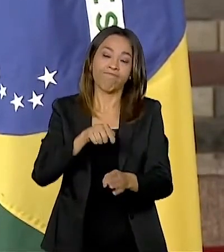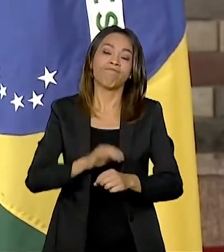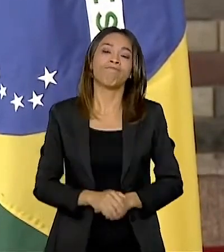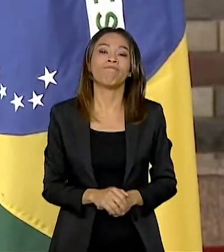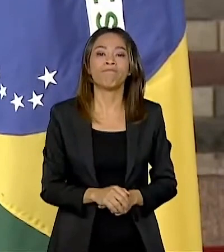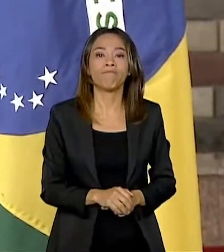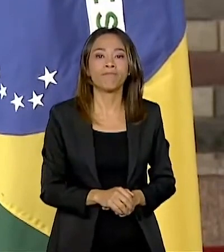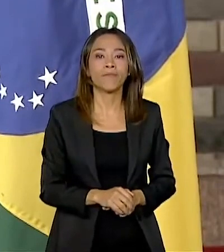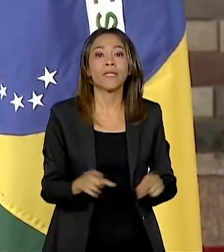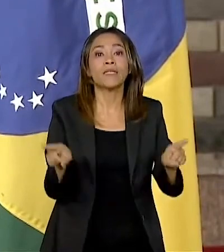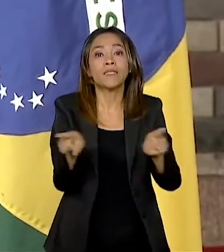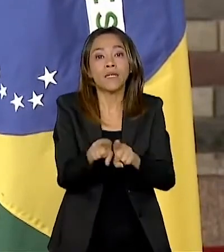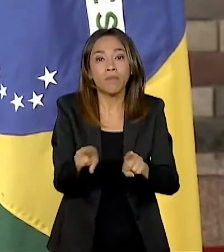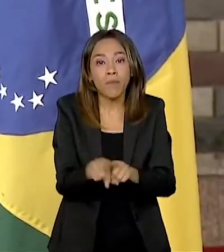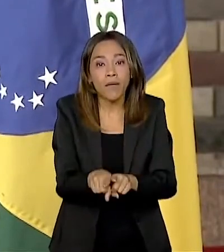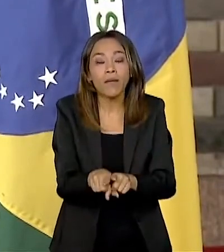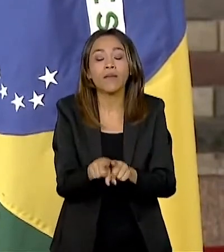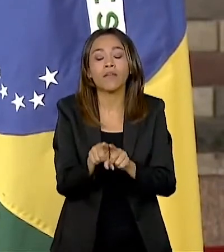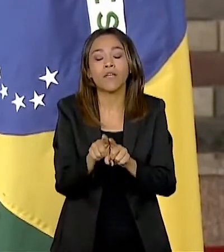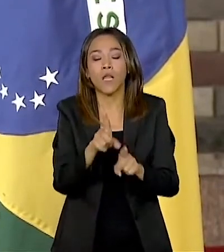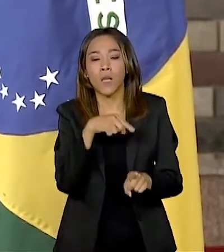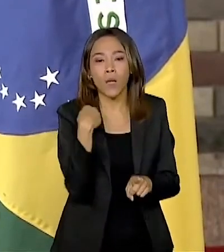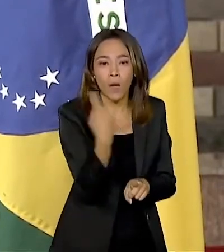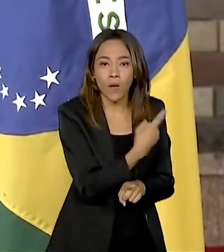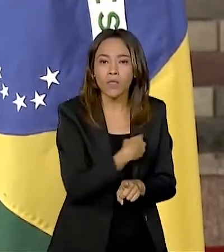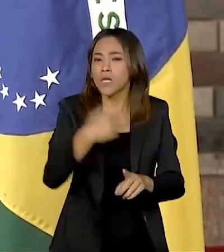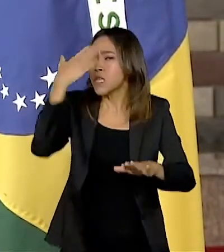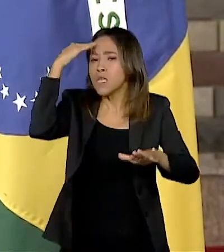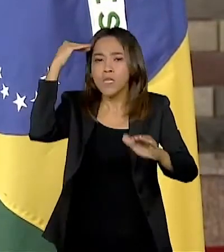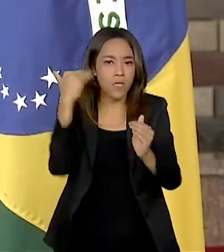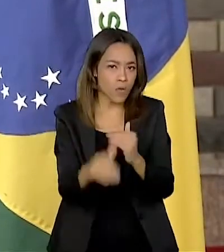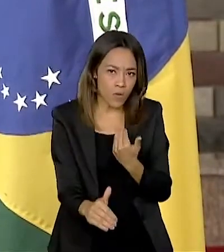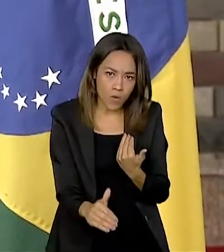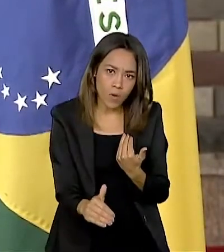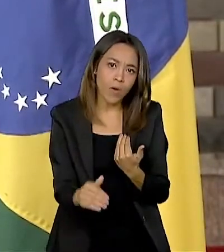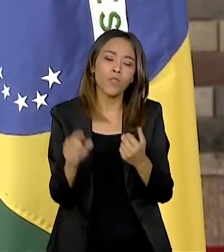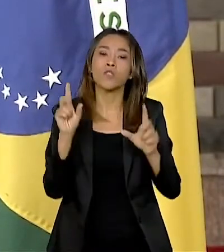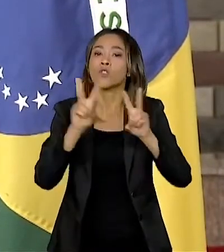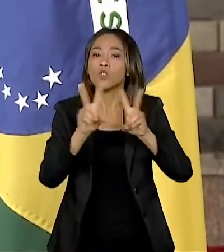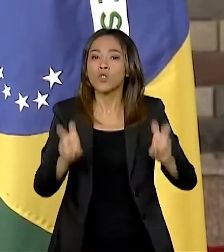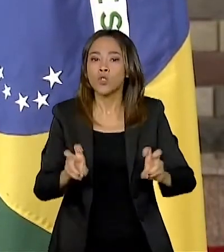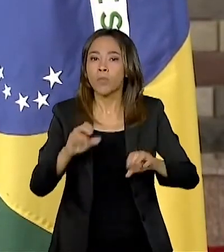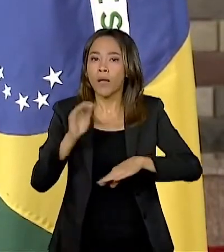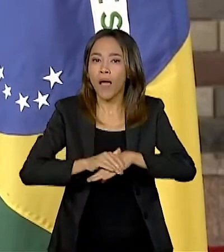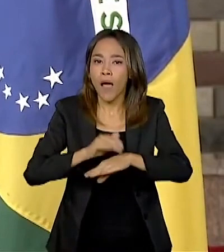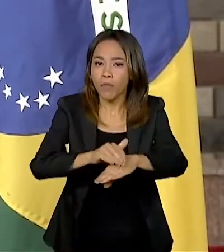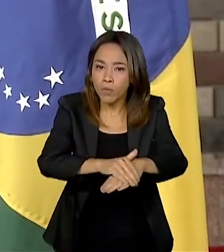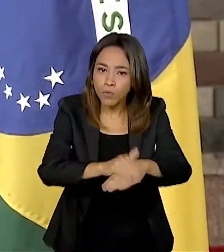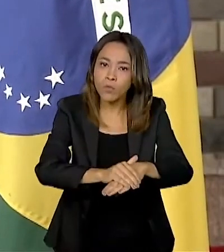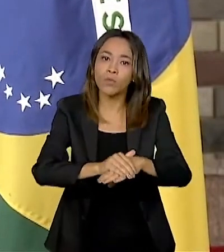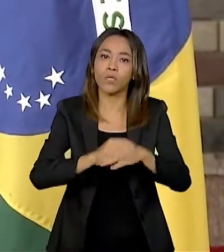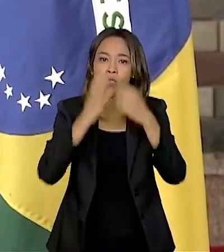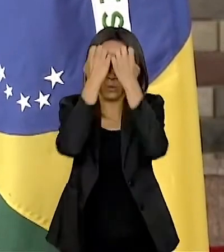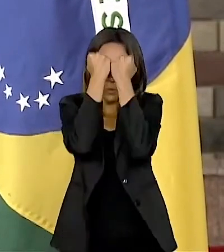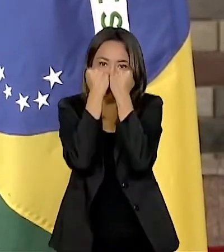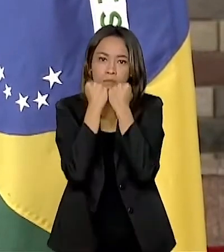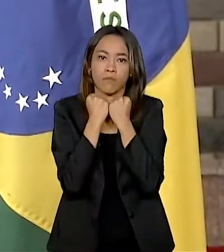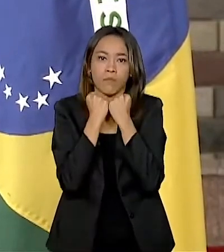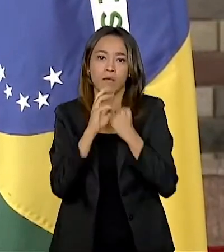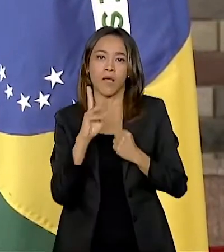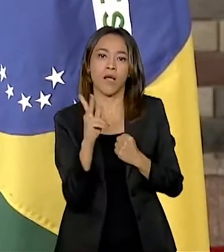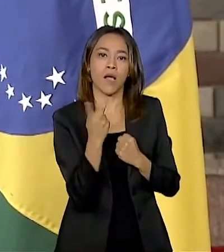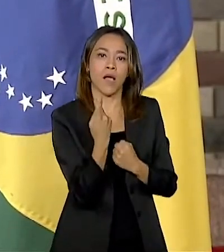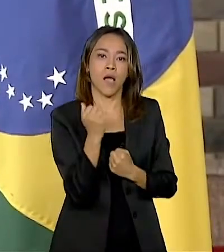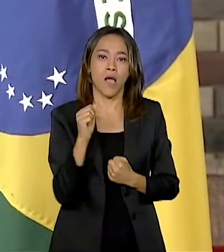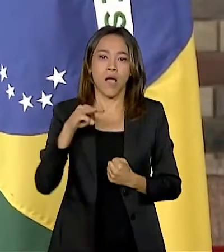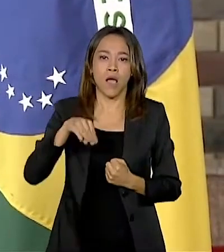Strip. Da mesma forma que fomos contra as the same way that we terrorista do Hamas, against the terrorist attack of